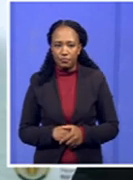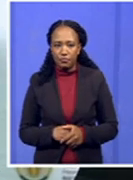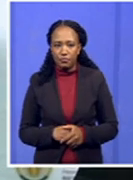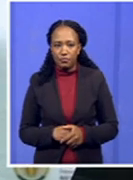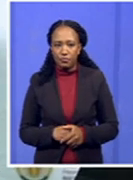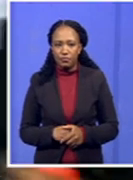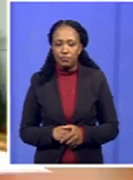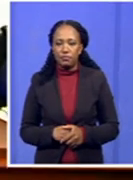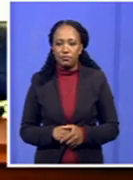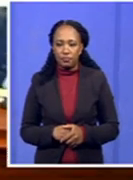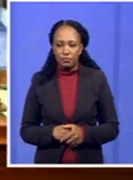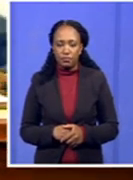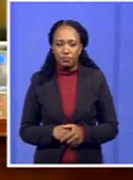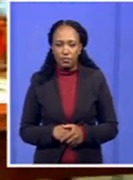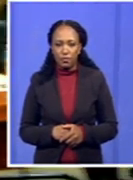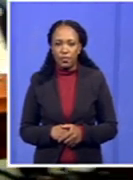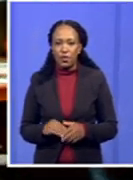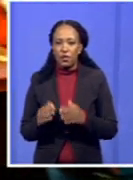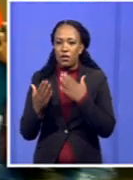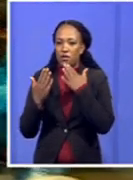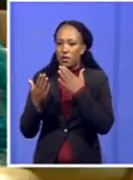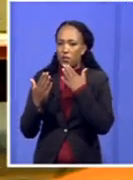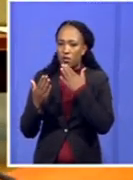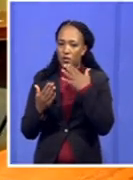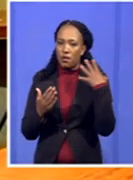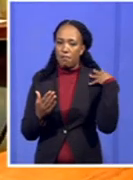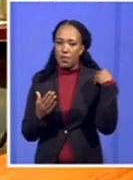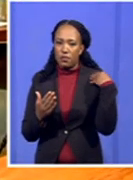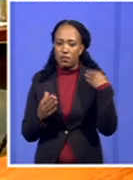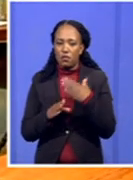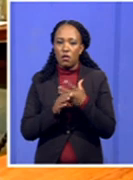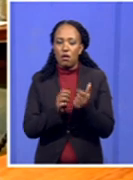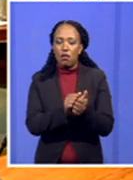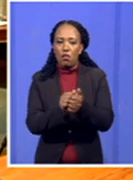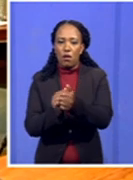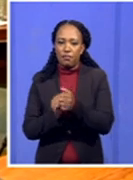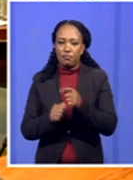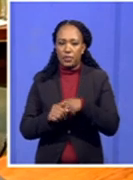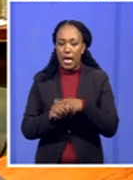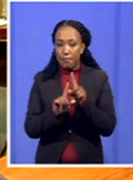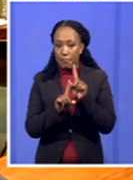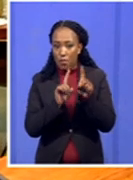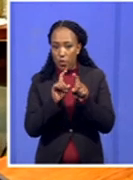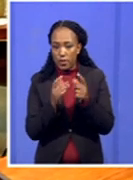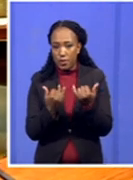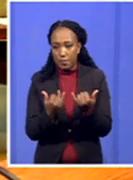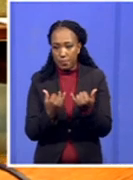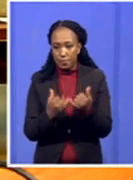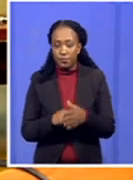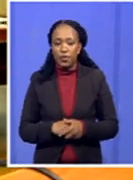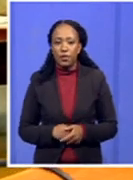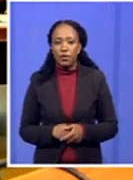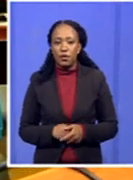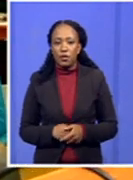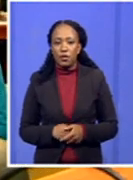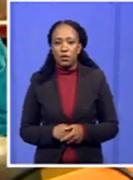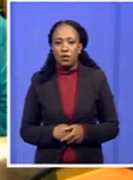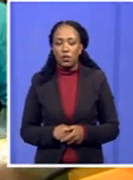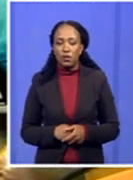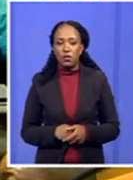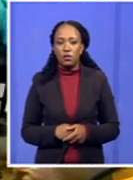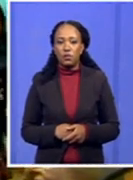Thank you, Minister. Colleagues, we're going to take questions immediately. I'm going to